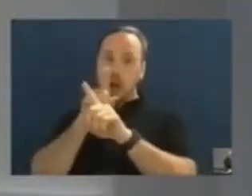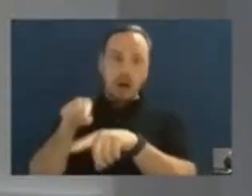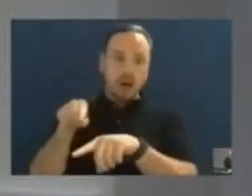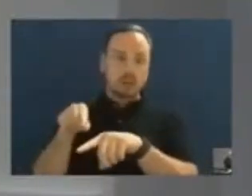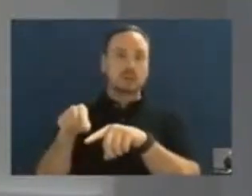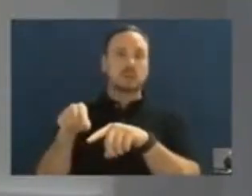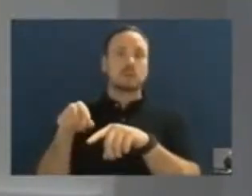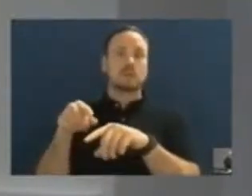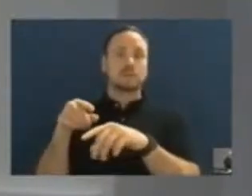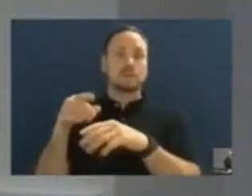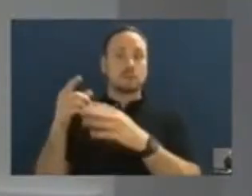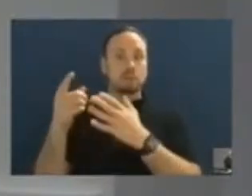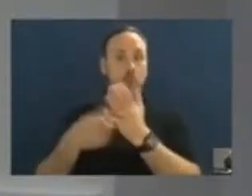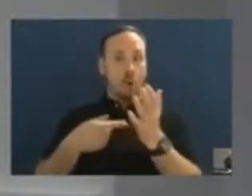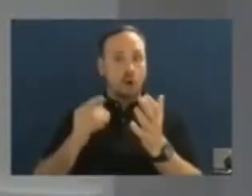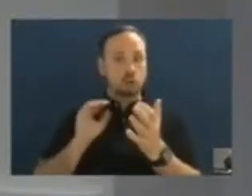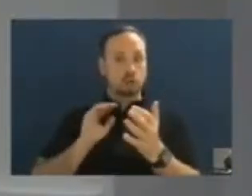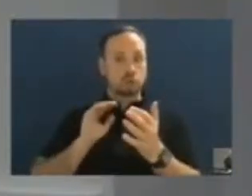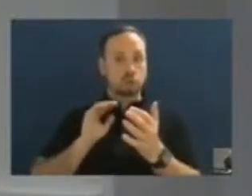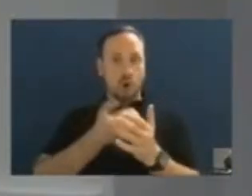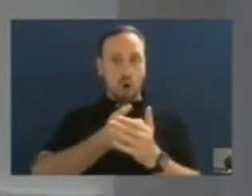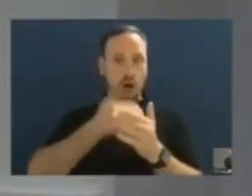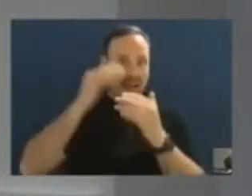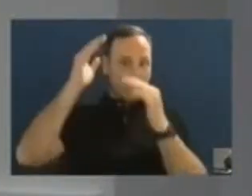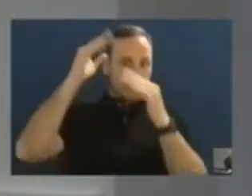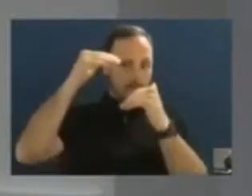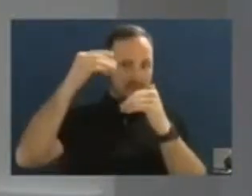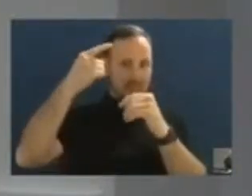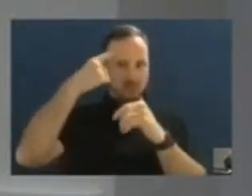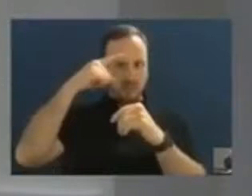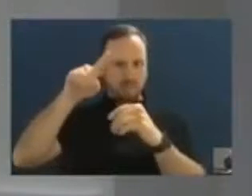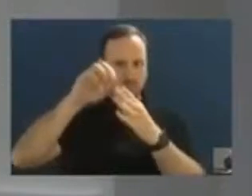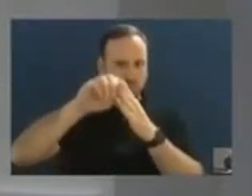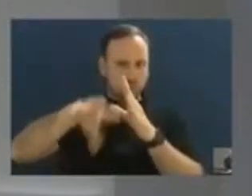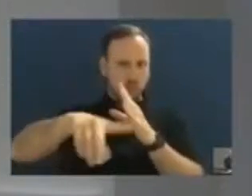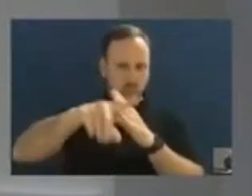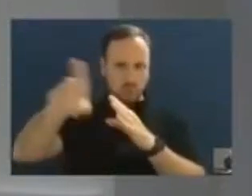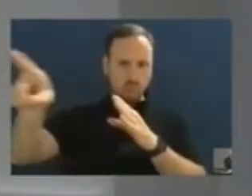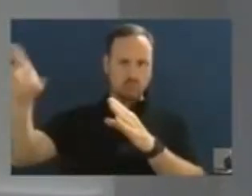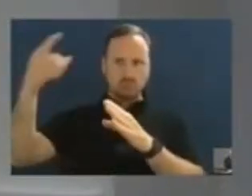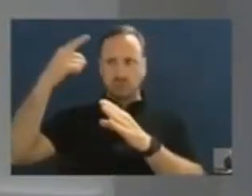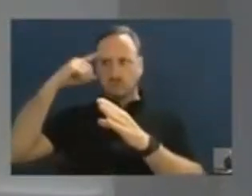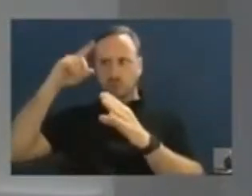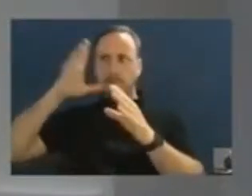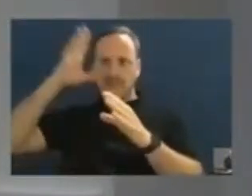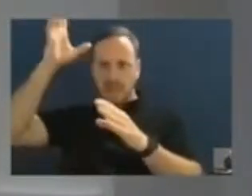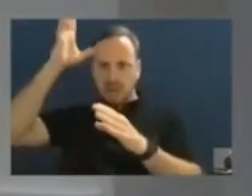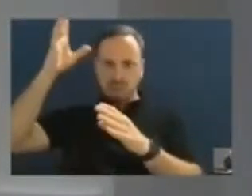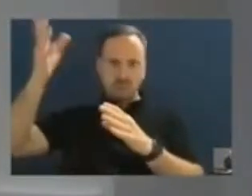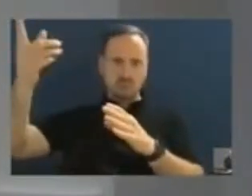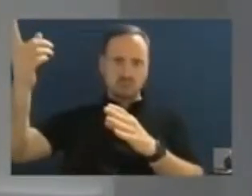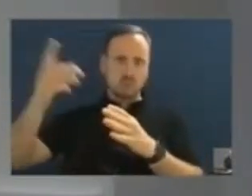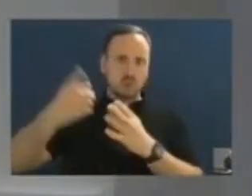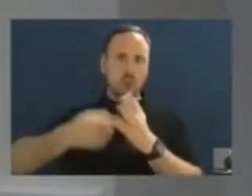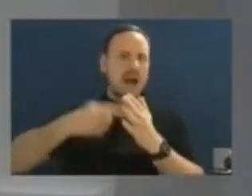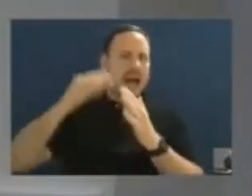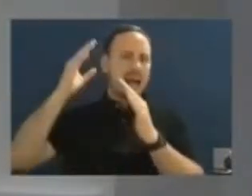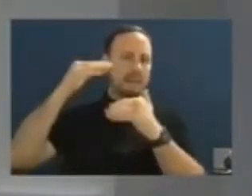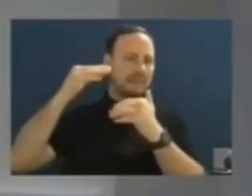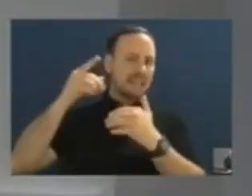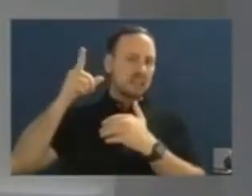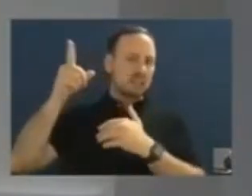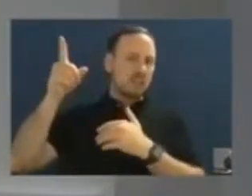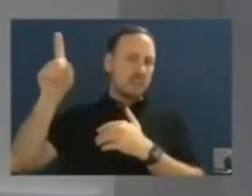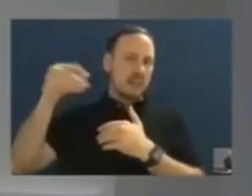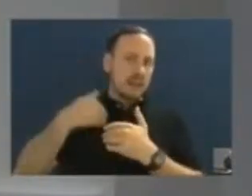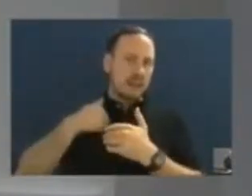of expectations should our students and parents have with regards to the incorporation of these changes? That,